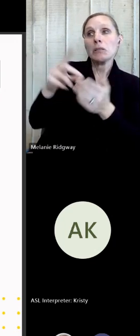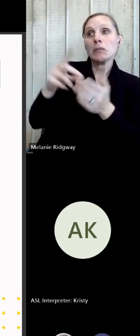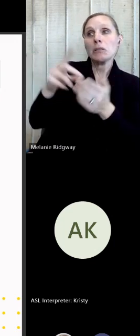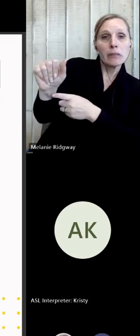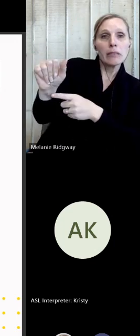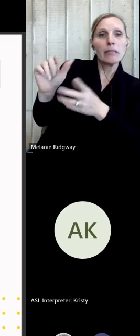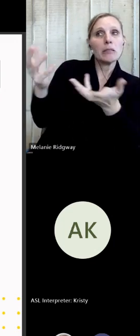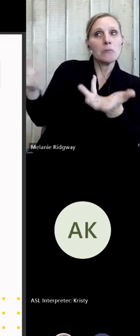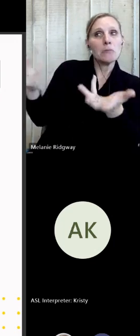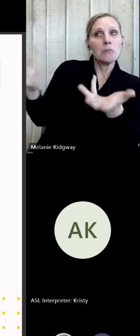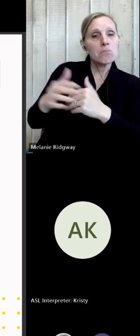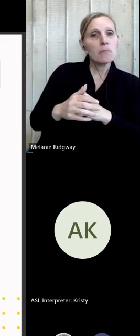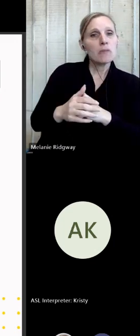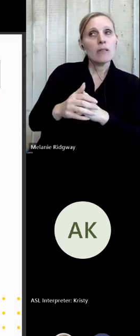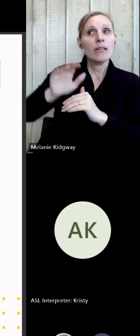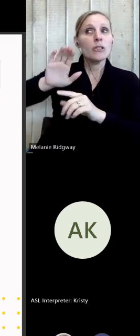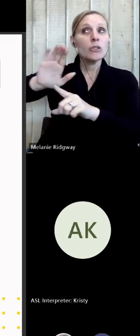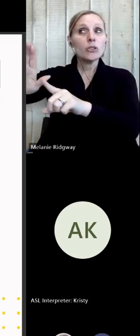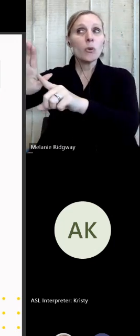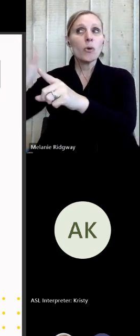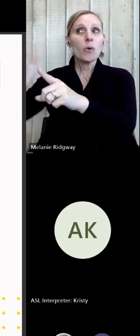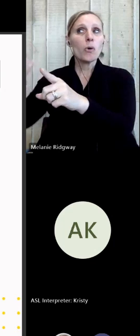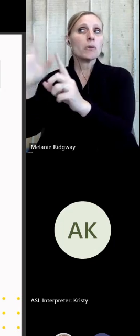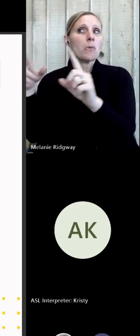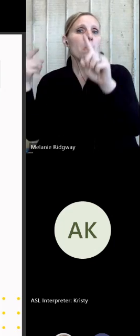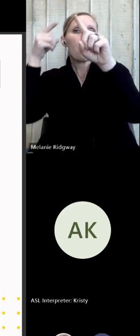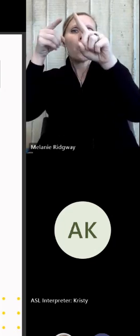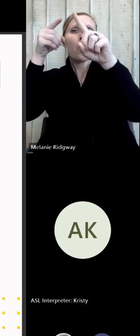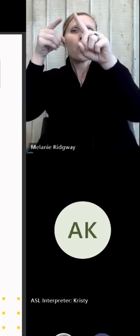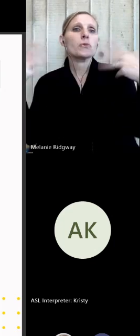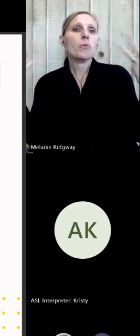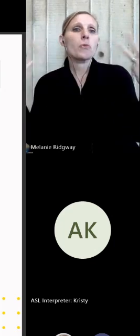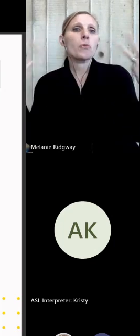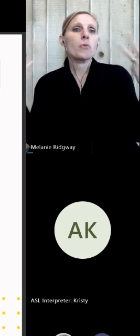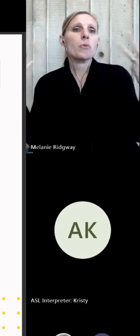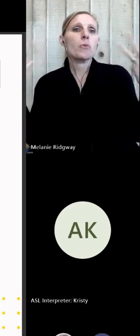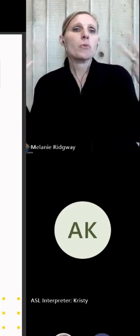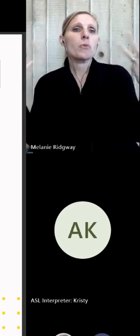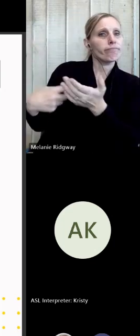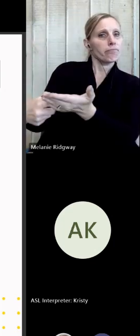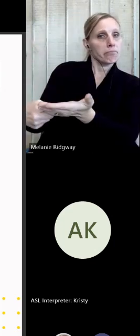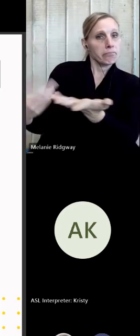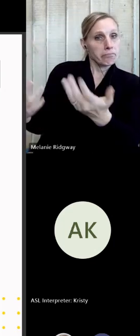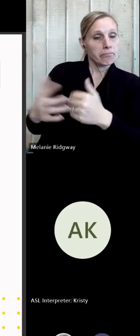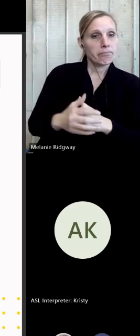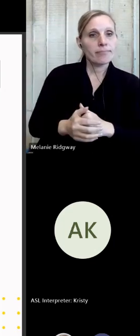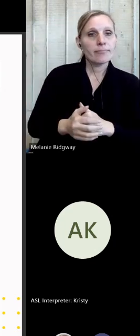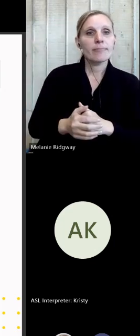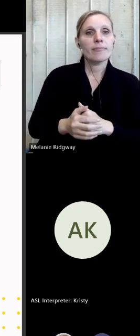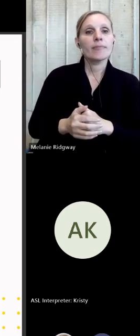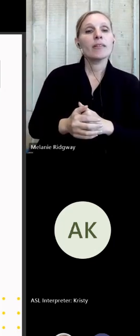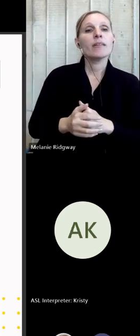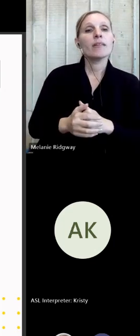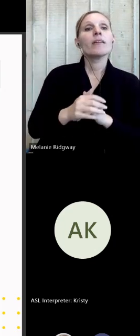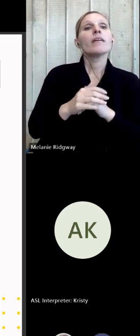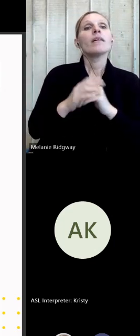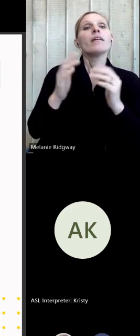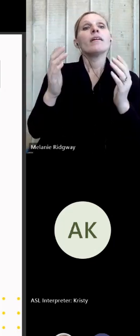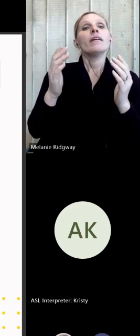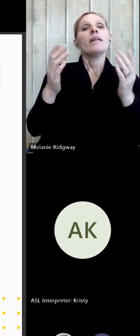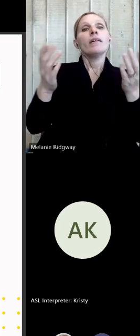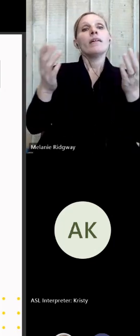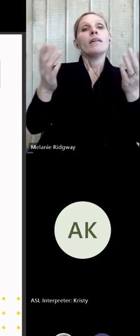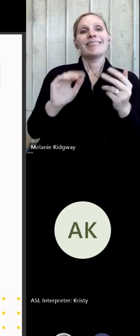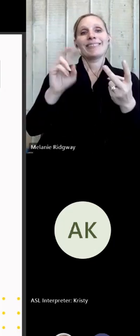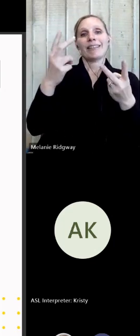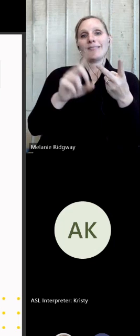What is your goal? Okay, so conversation starters we see in that